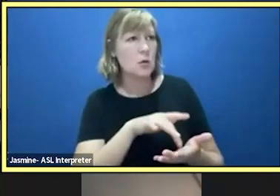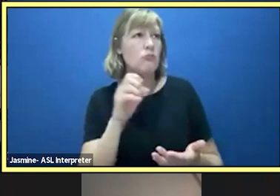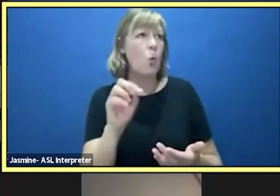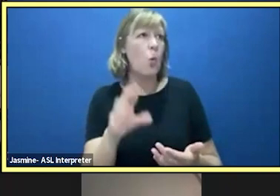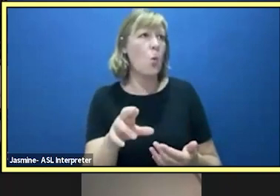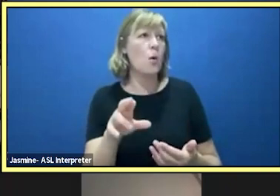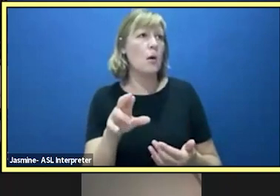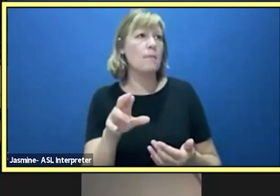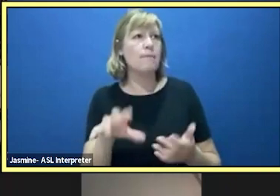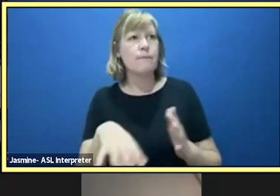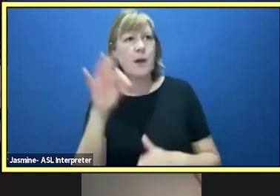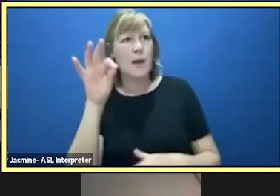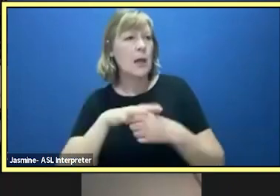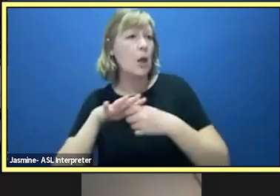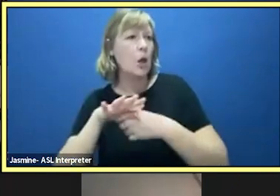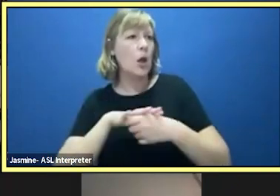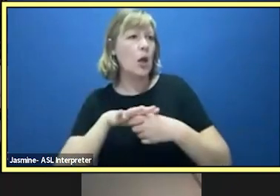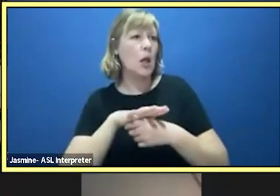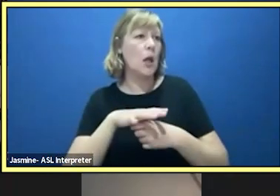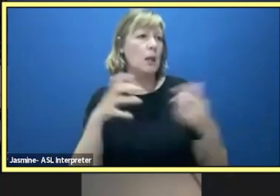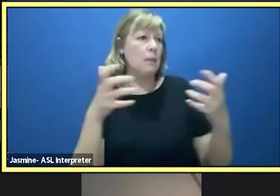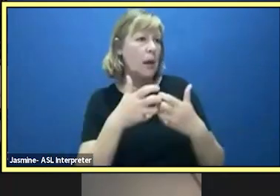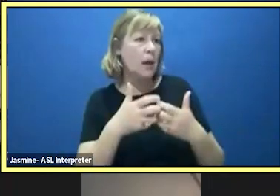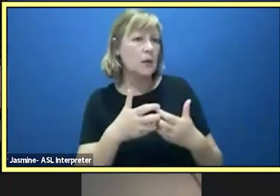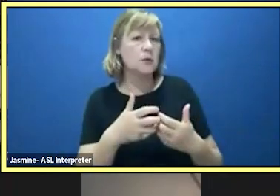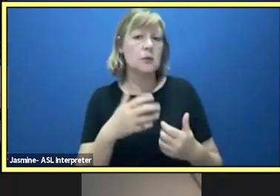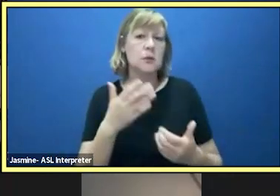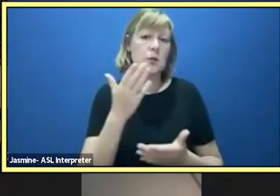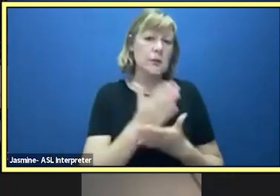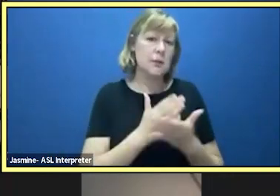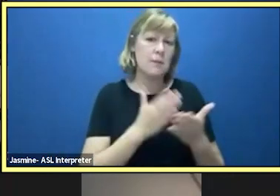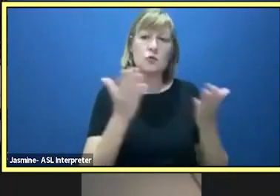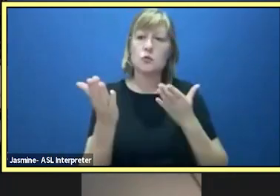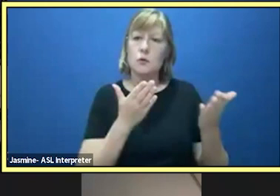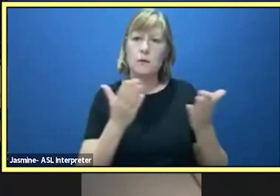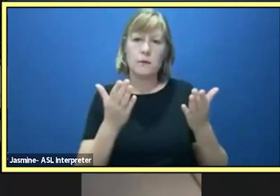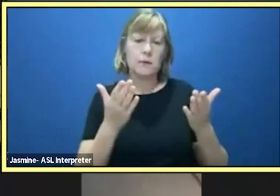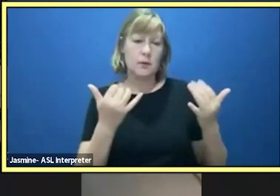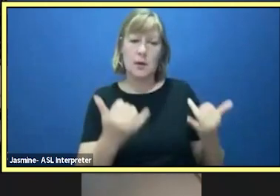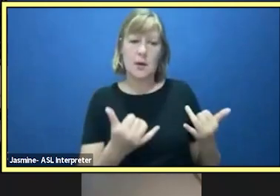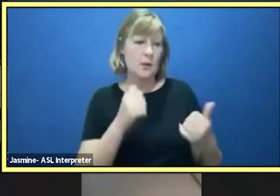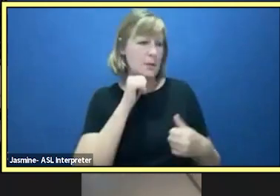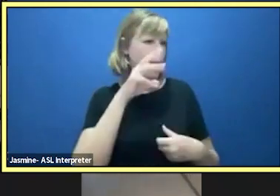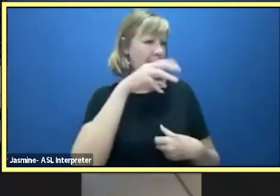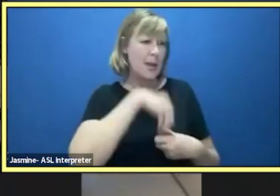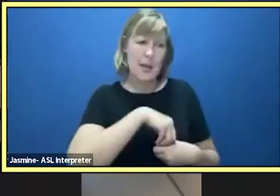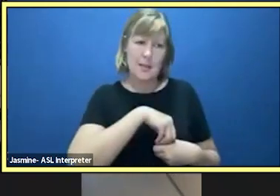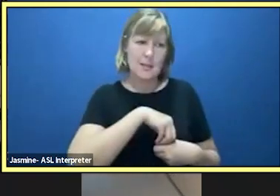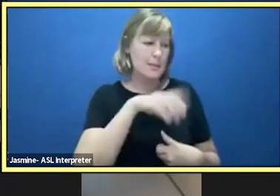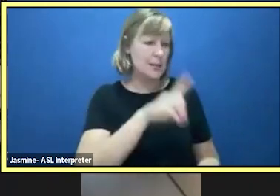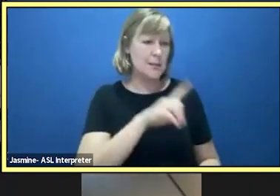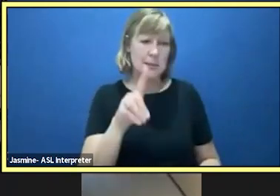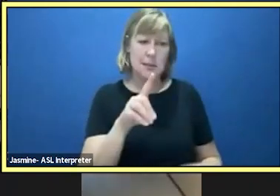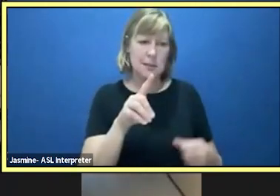if the services don't already exist within the DD system, it could be letting us know that we need to develop them or looking for